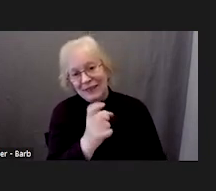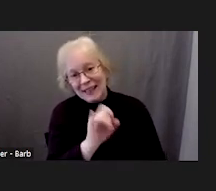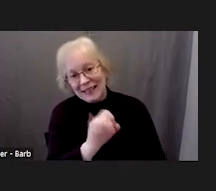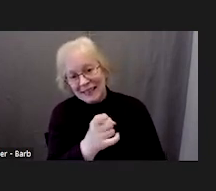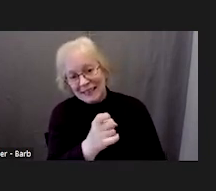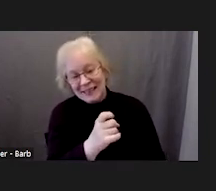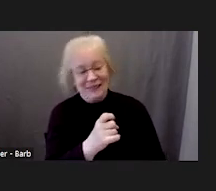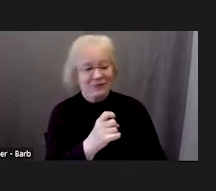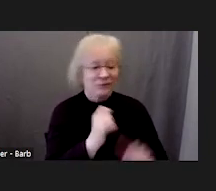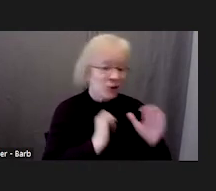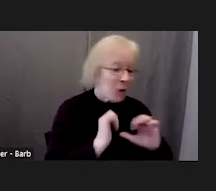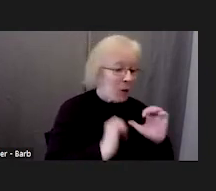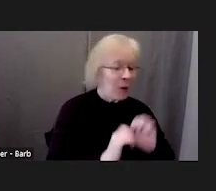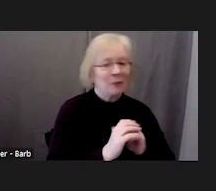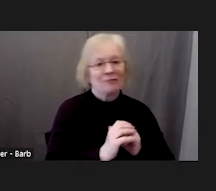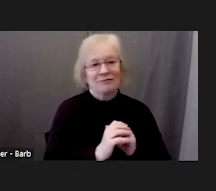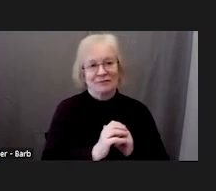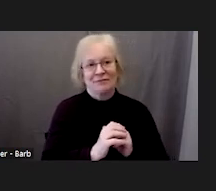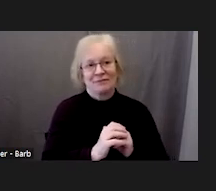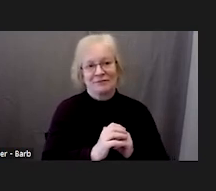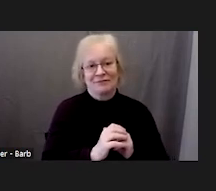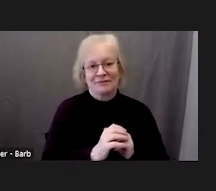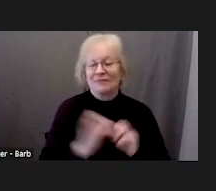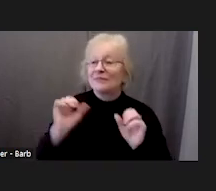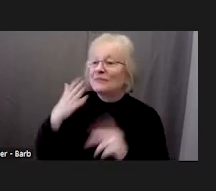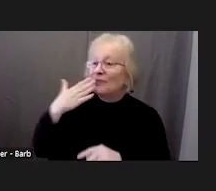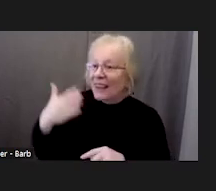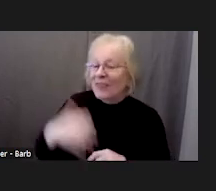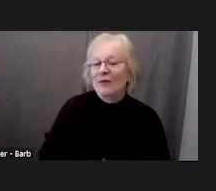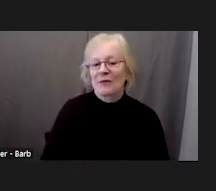Okay, thank you. Thanks.